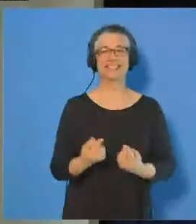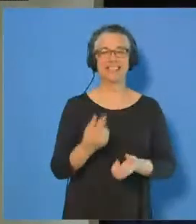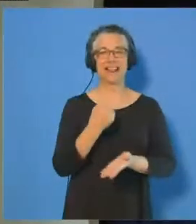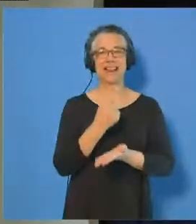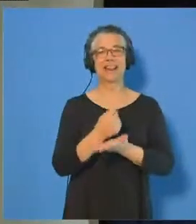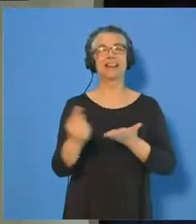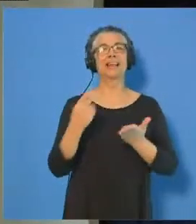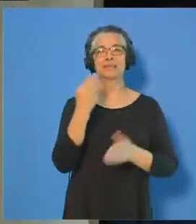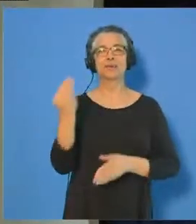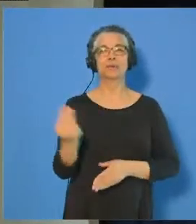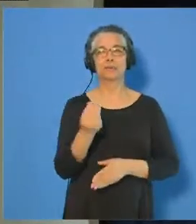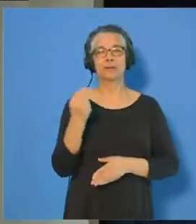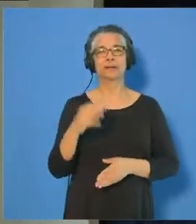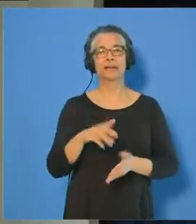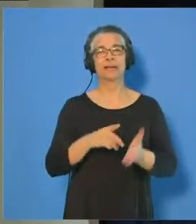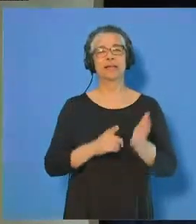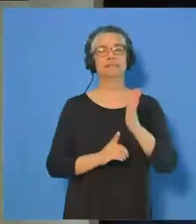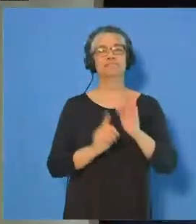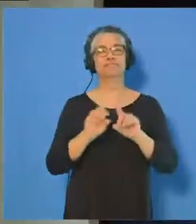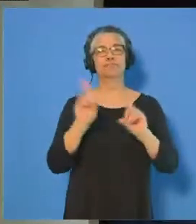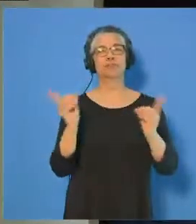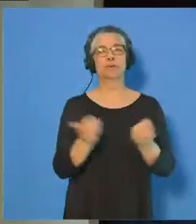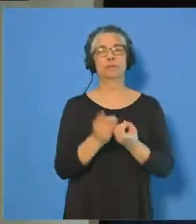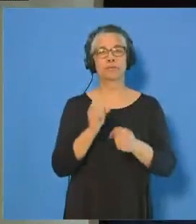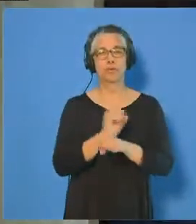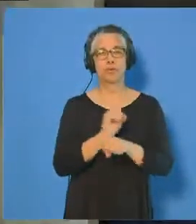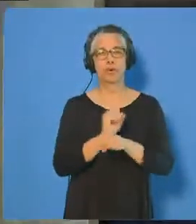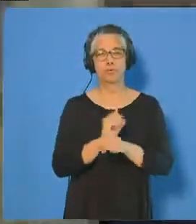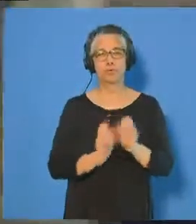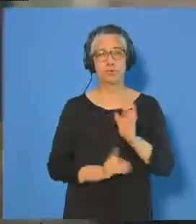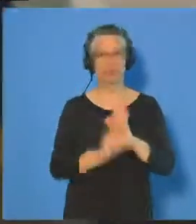Development has received an additional